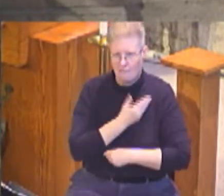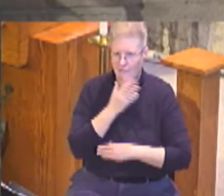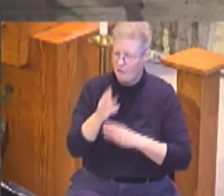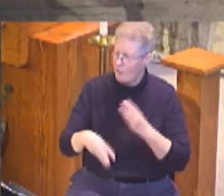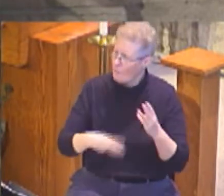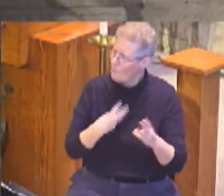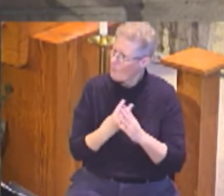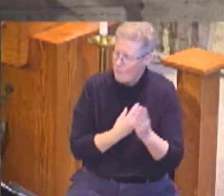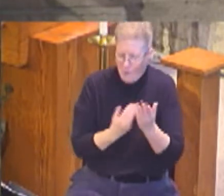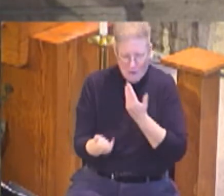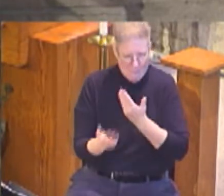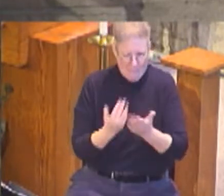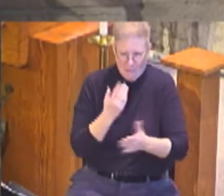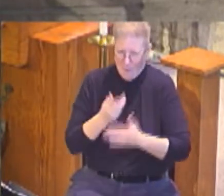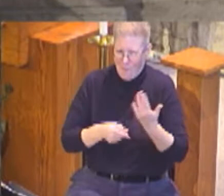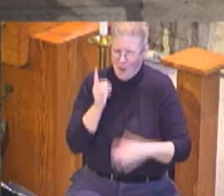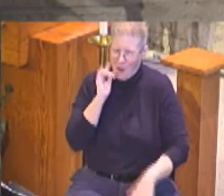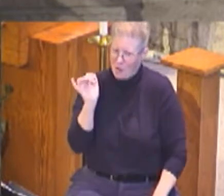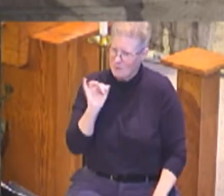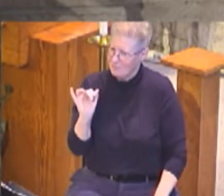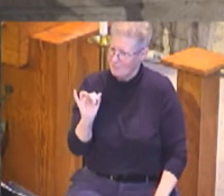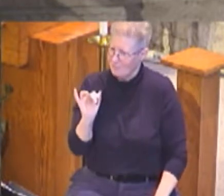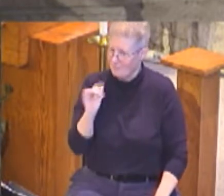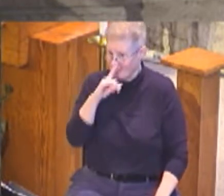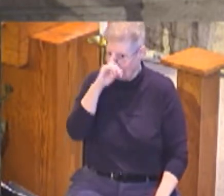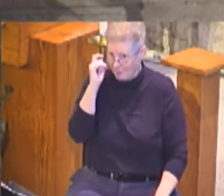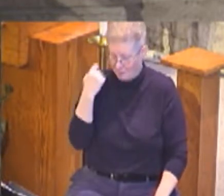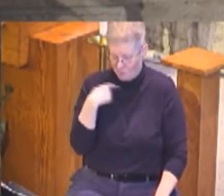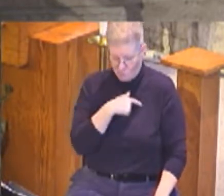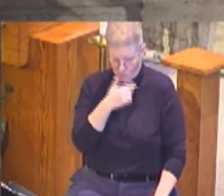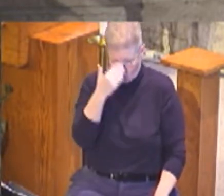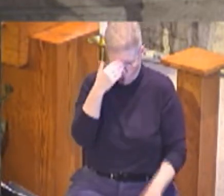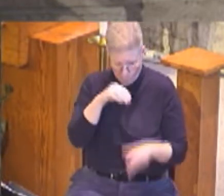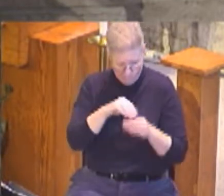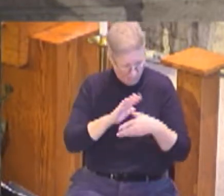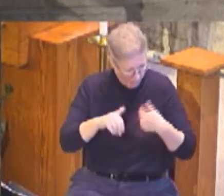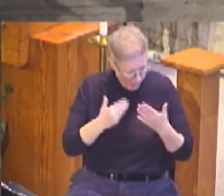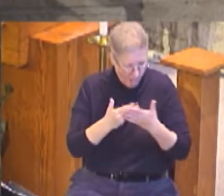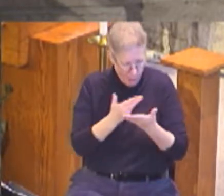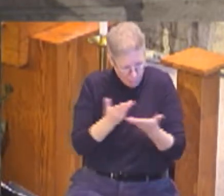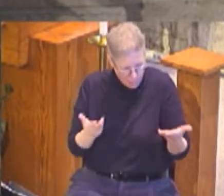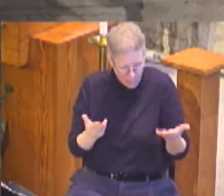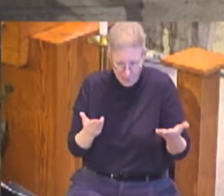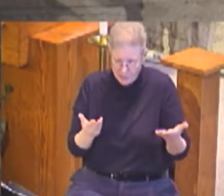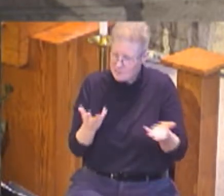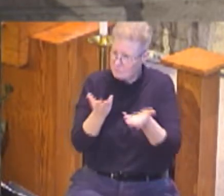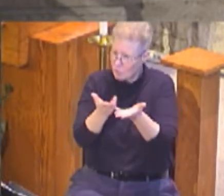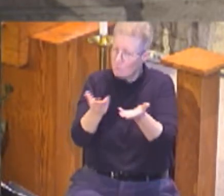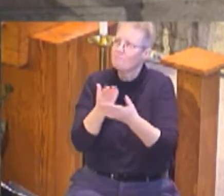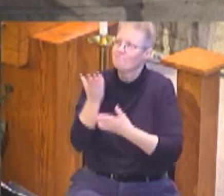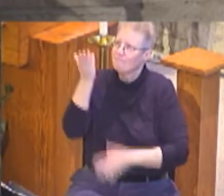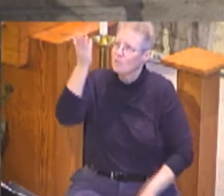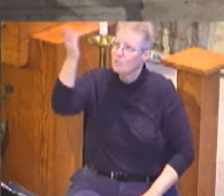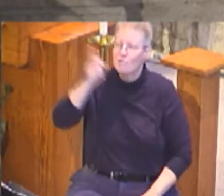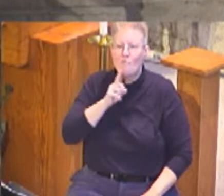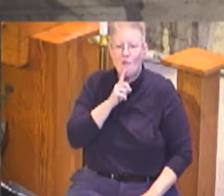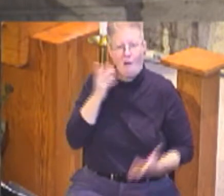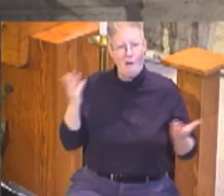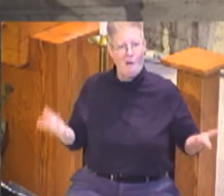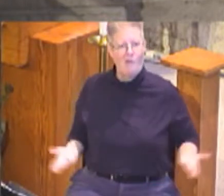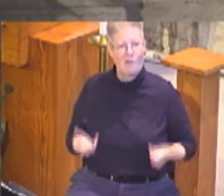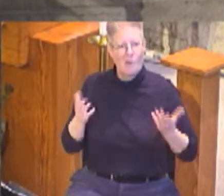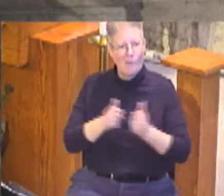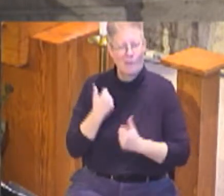despite appearances, because we know in all things you are present. And for this, we